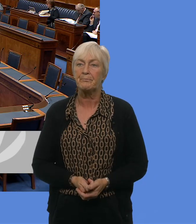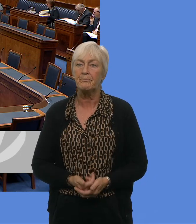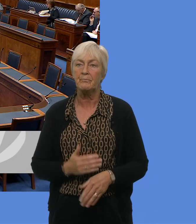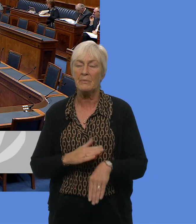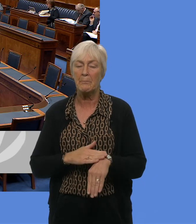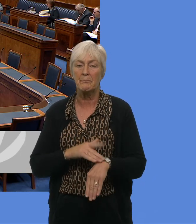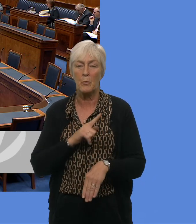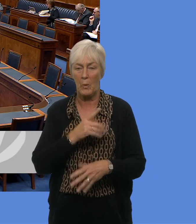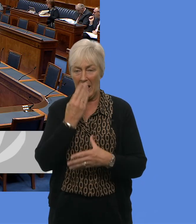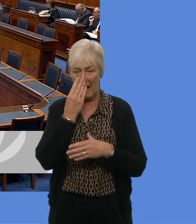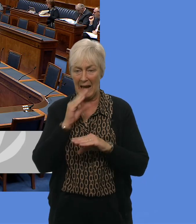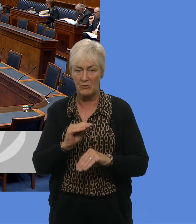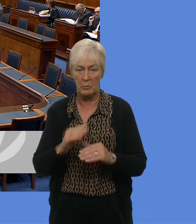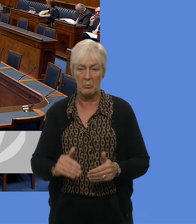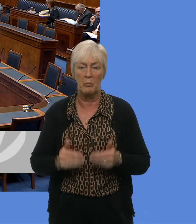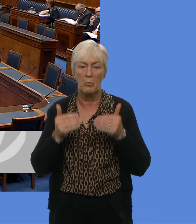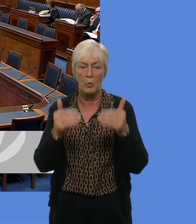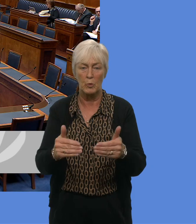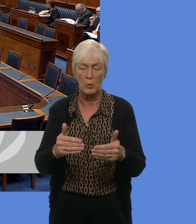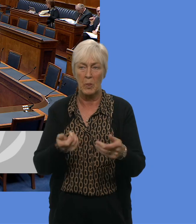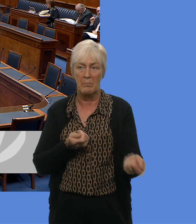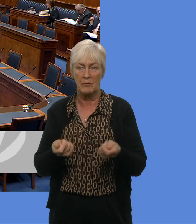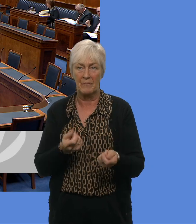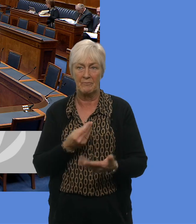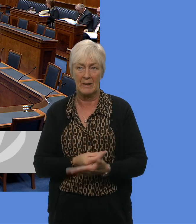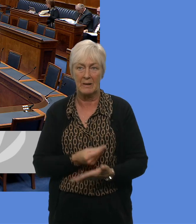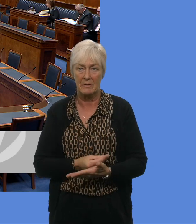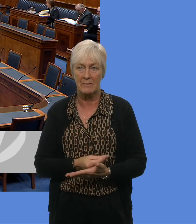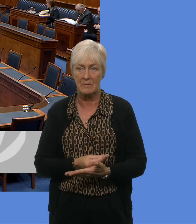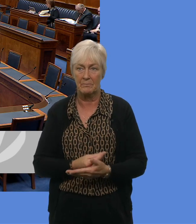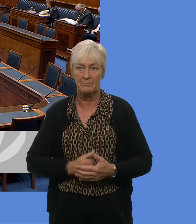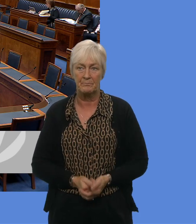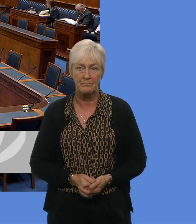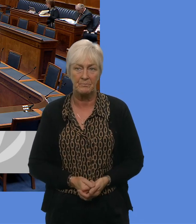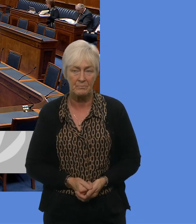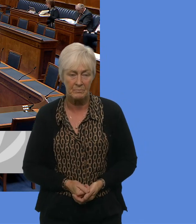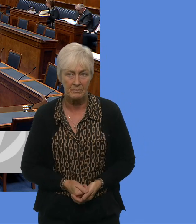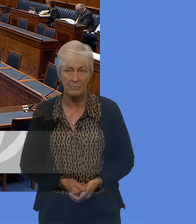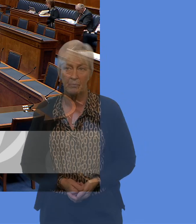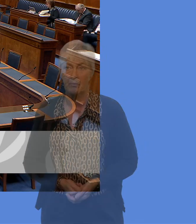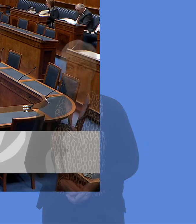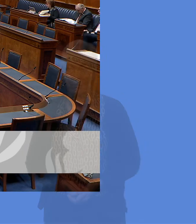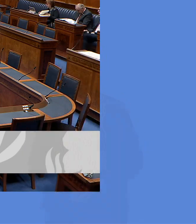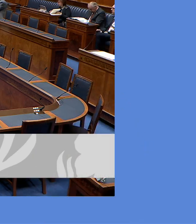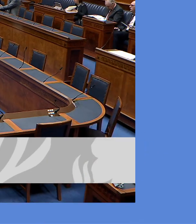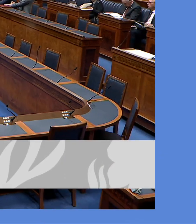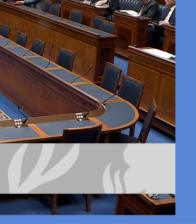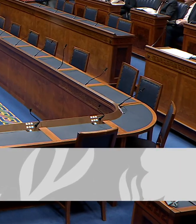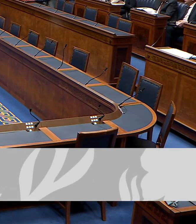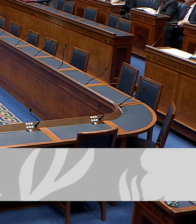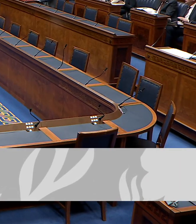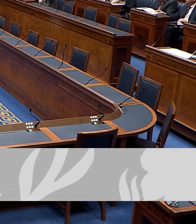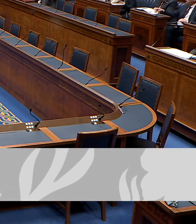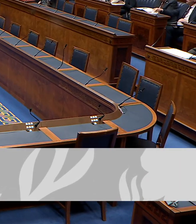for Education, so we move to the Minister of Finance, and I call Nick Matheson. Thank you, Mr. Speaker. Question number 1.